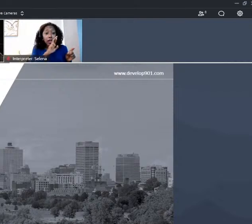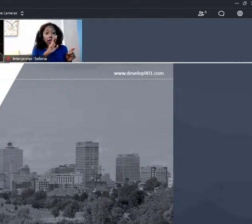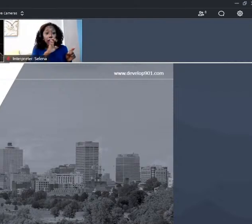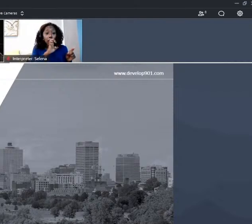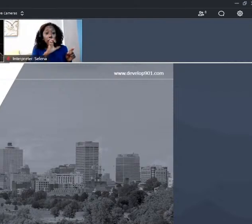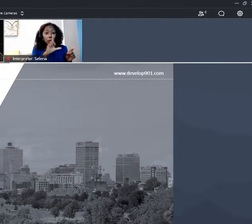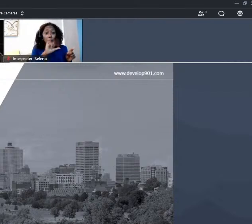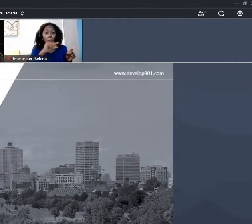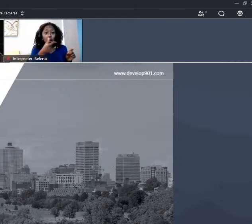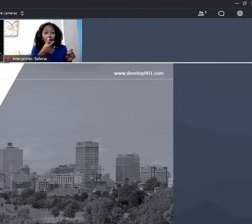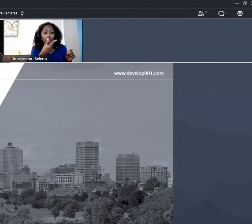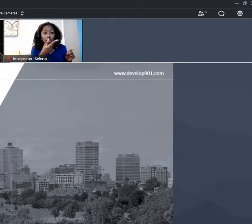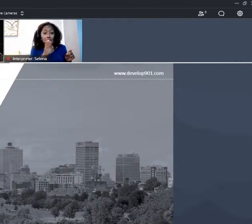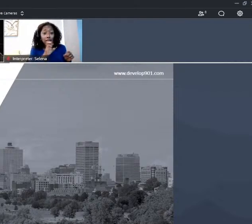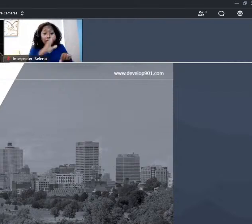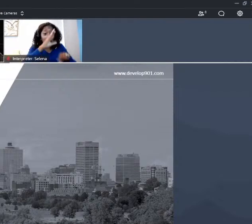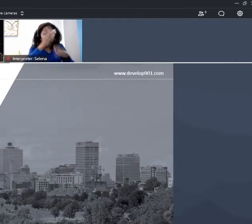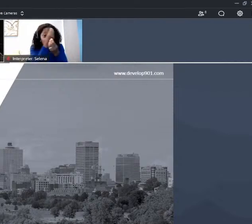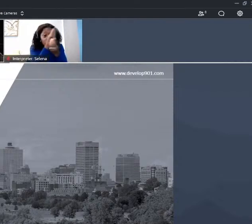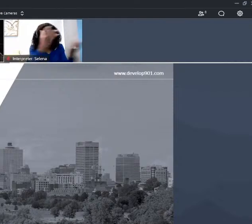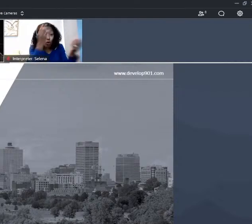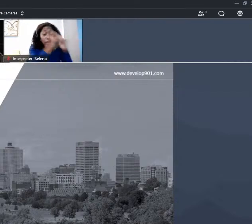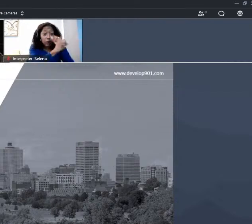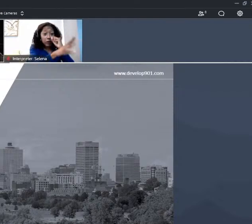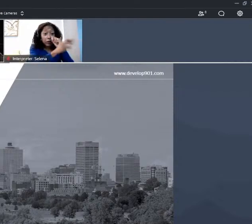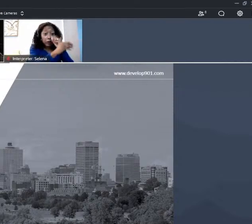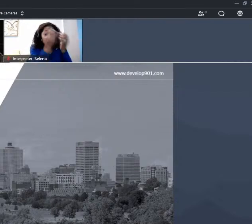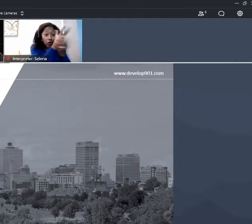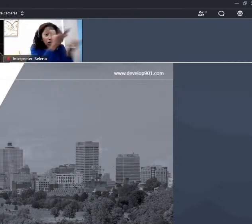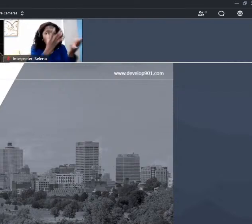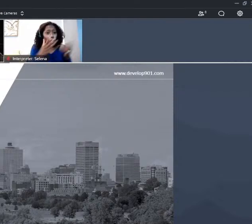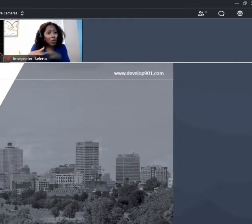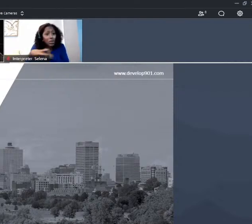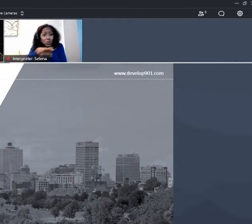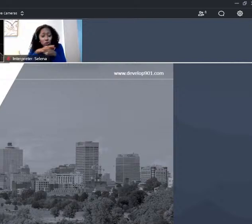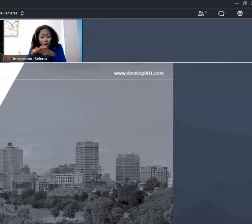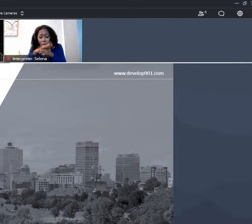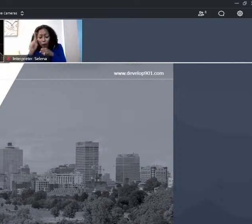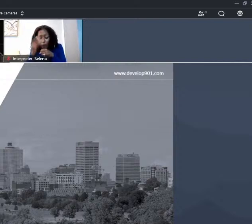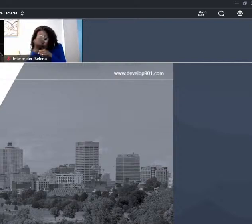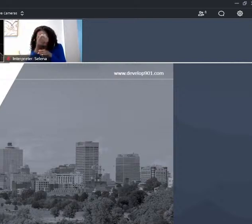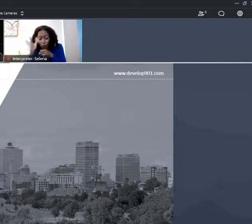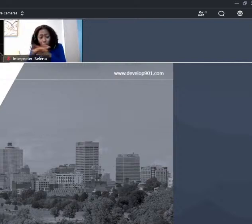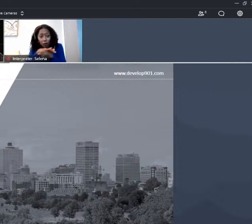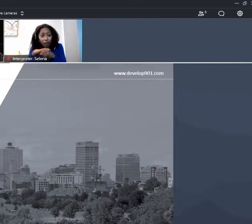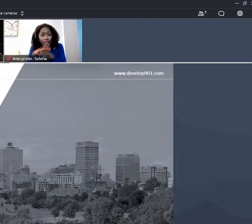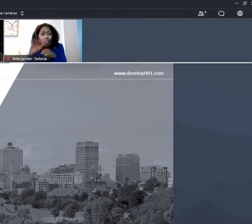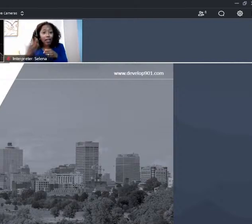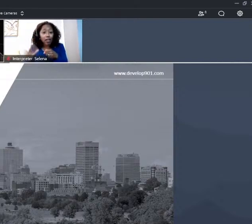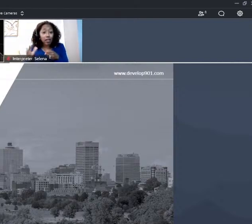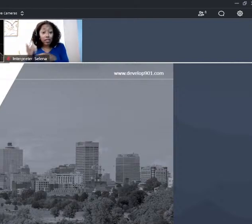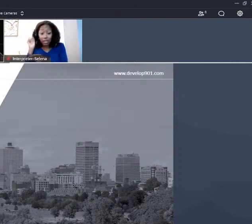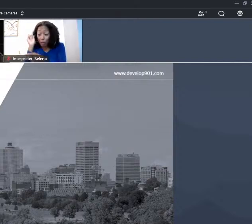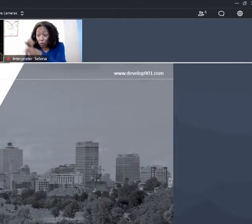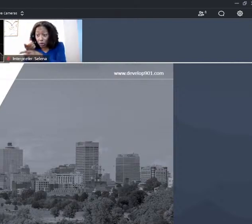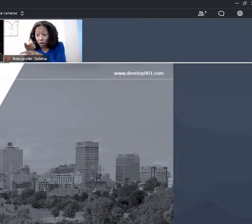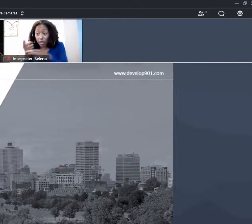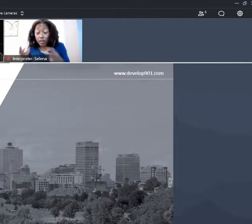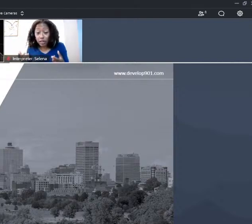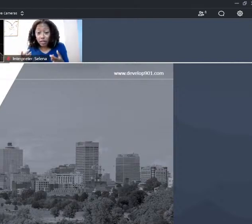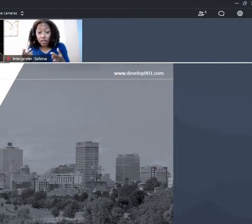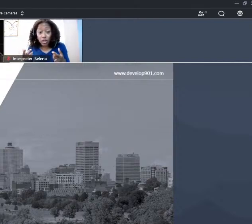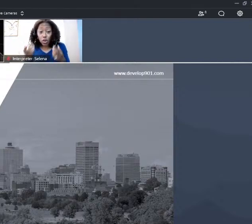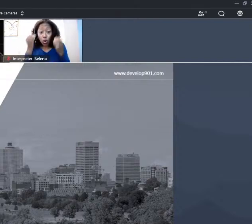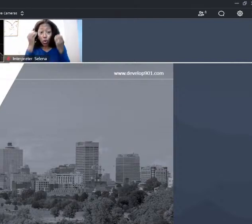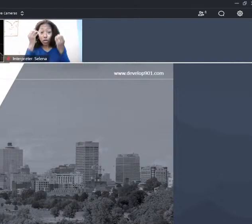in Raleigh, okay? It was just in a certain area. It goes just that far, am I correct? Or did